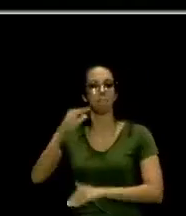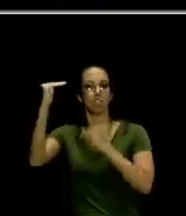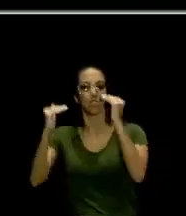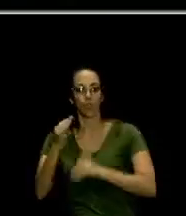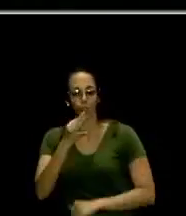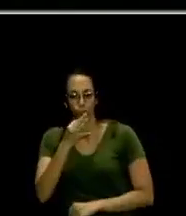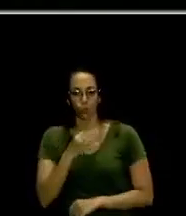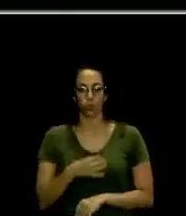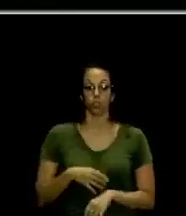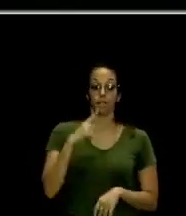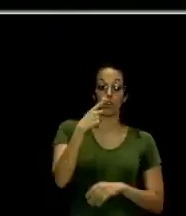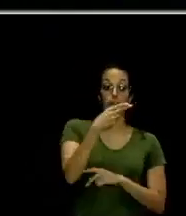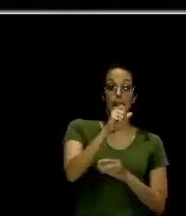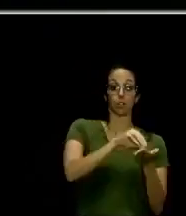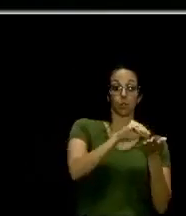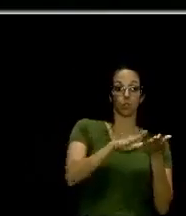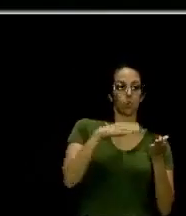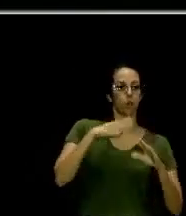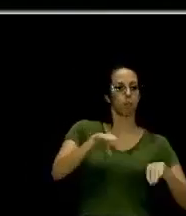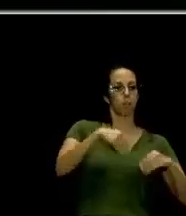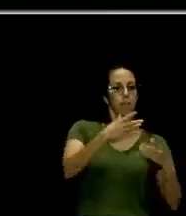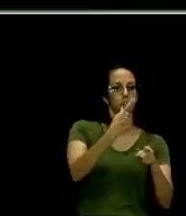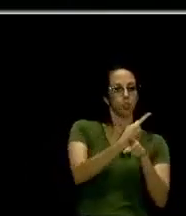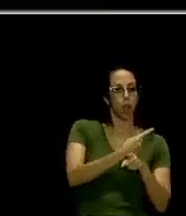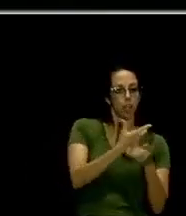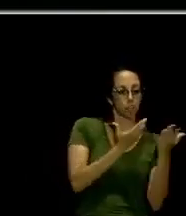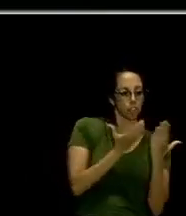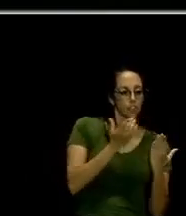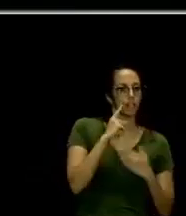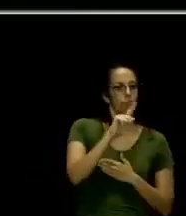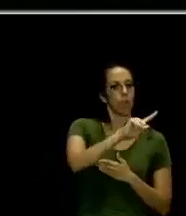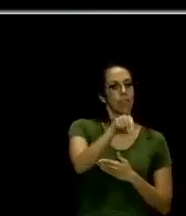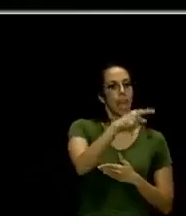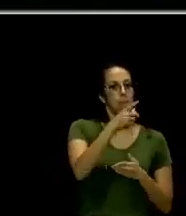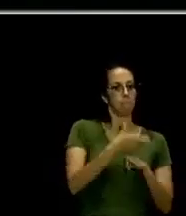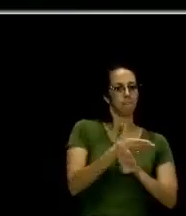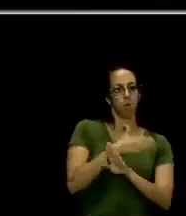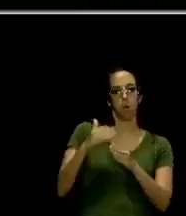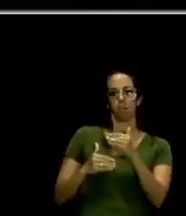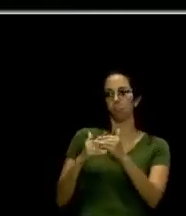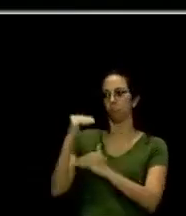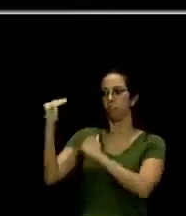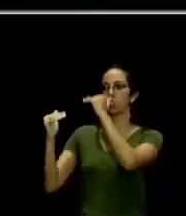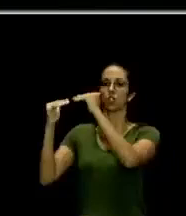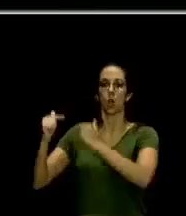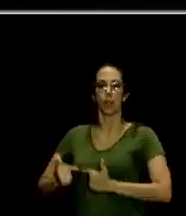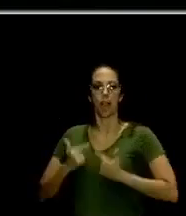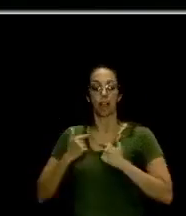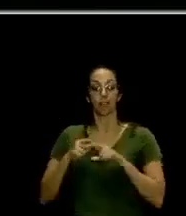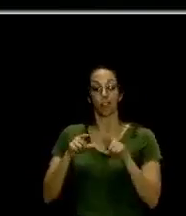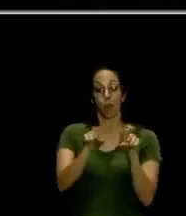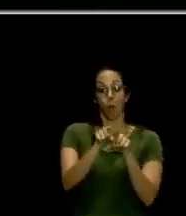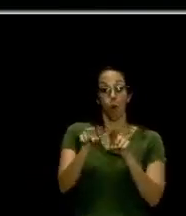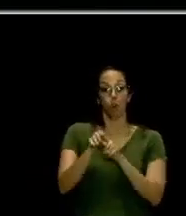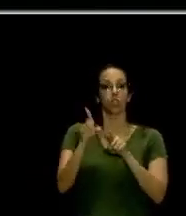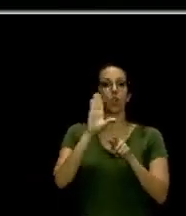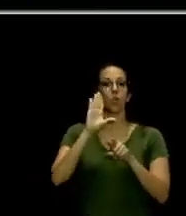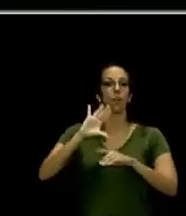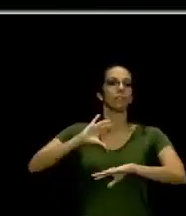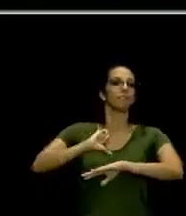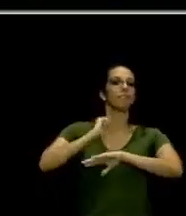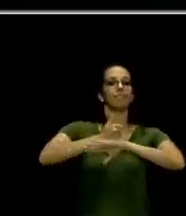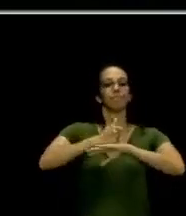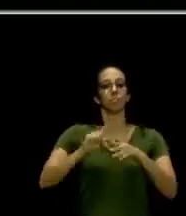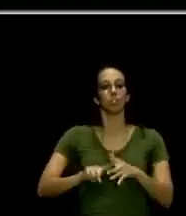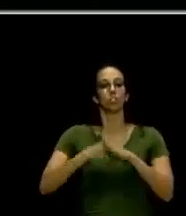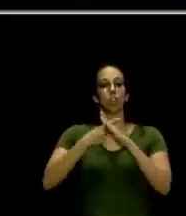the necessary supports and services to meet varying levels of need. Also, a major highlight is the launch of Hope Florida, a